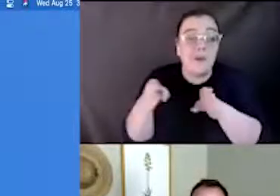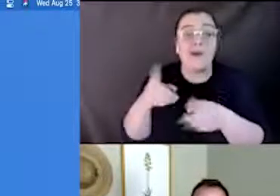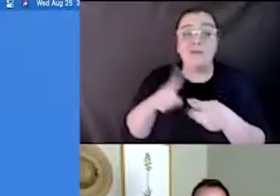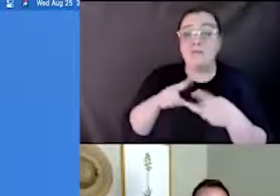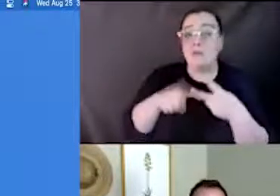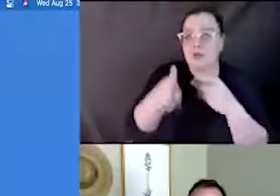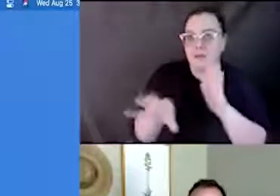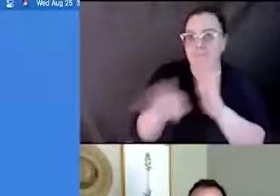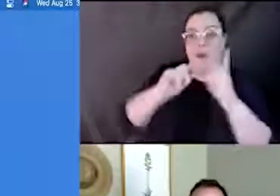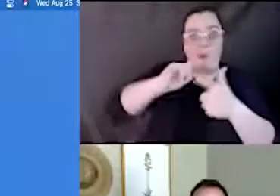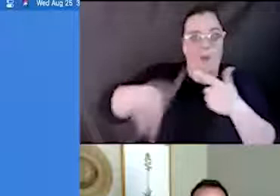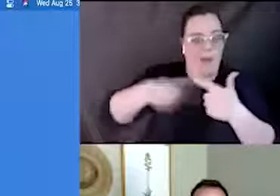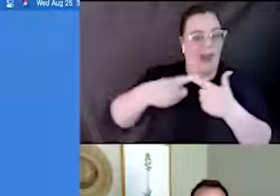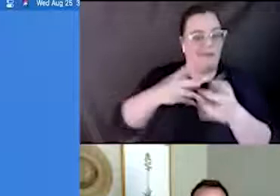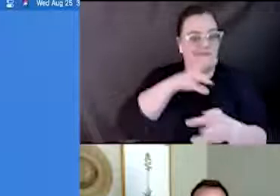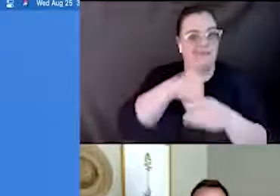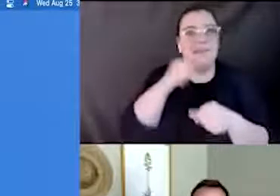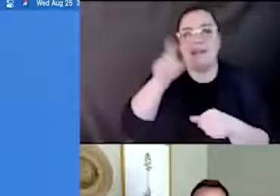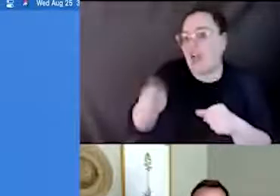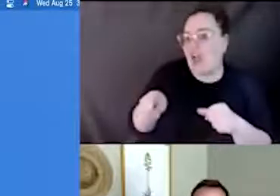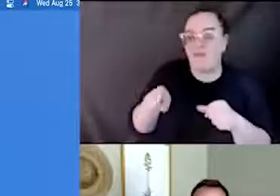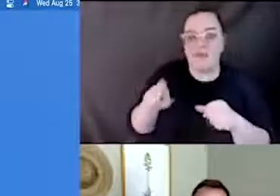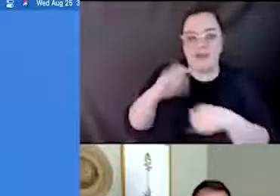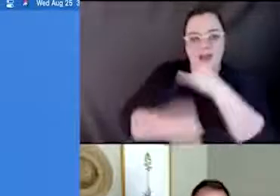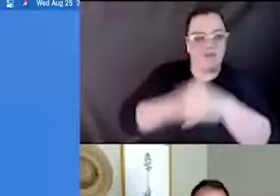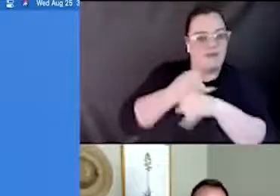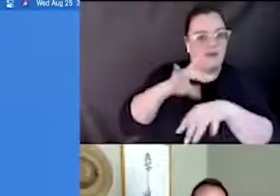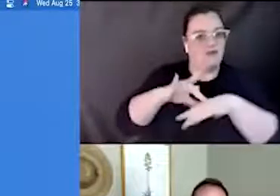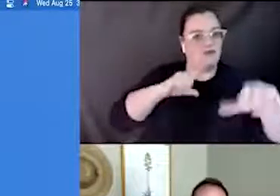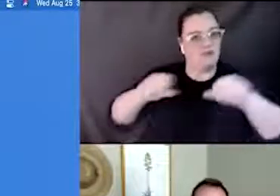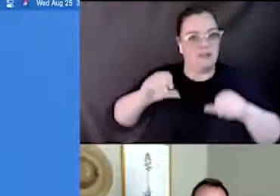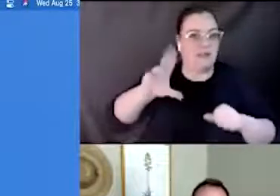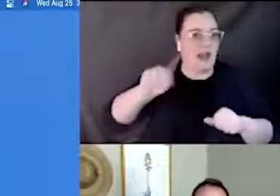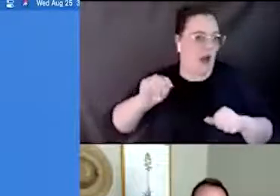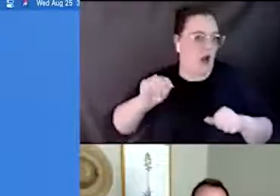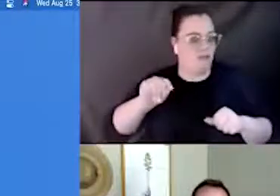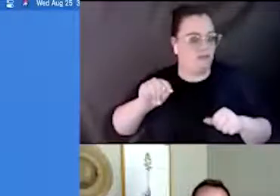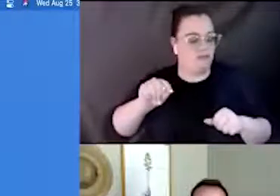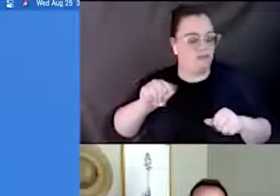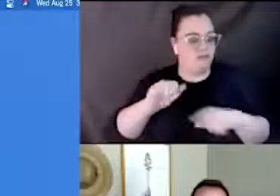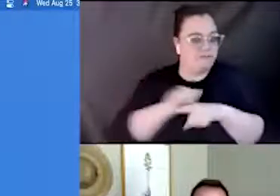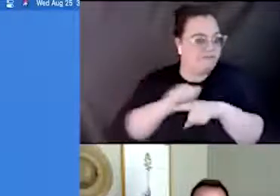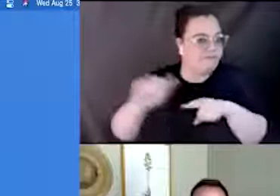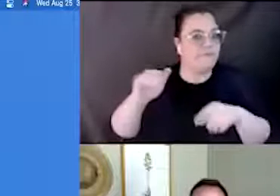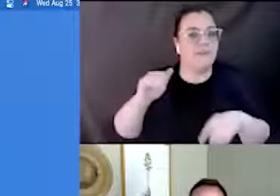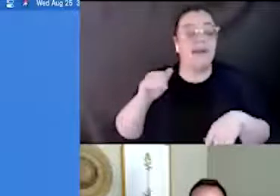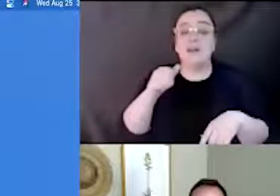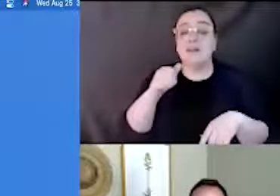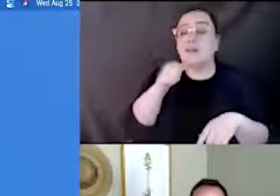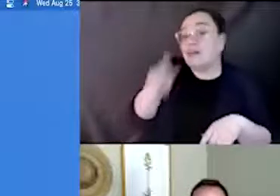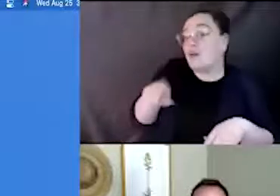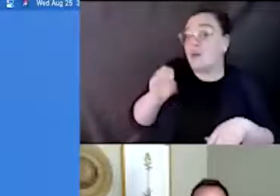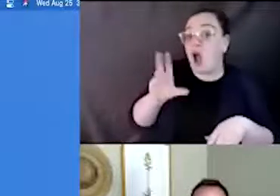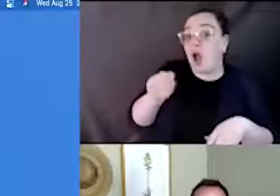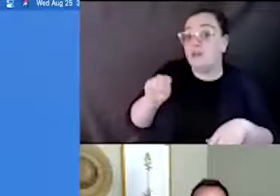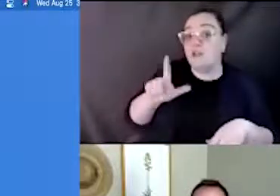participate. It doesn't always have to be on International ShakeOut Day, which is the 21st of October, but can also be, but is also each third